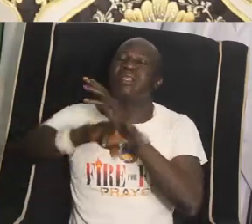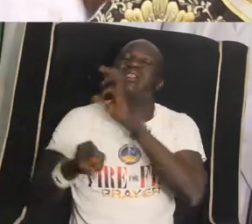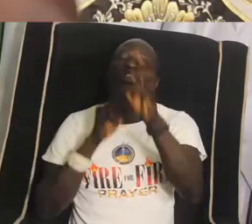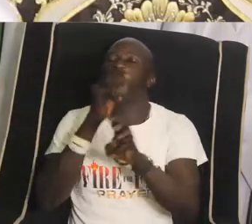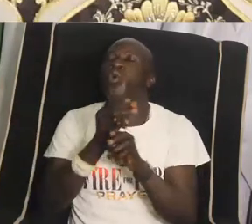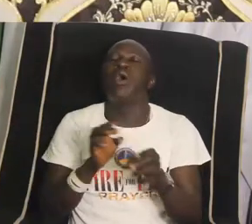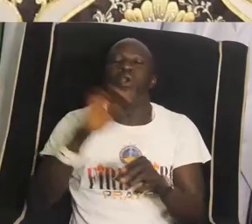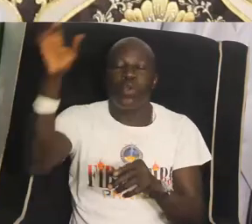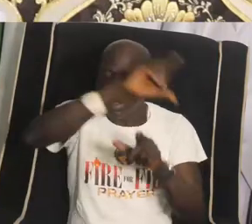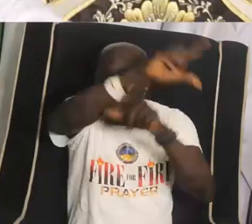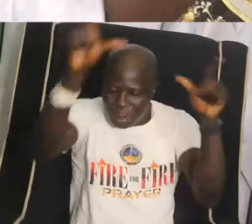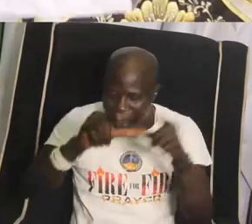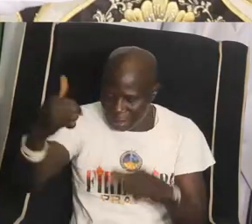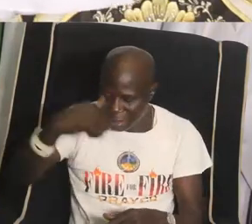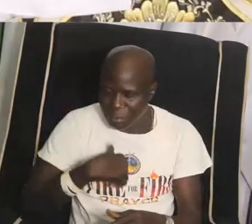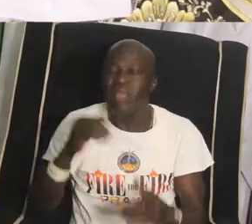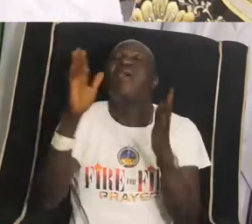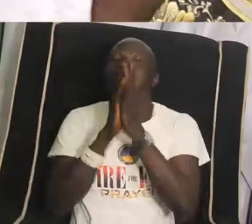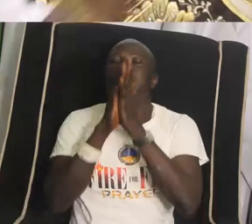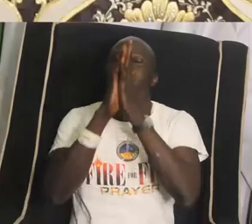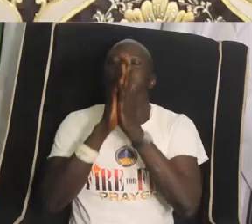world, locate me.